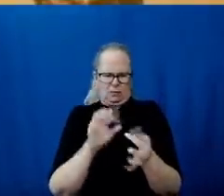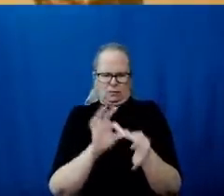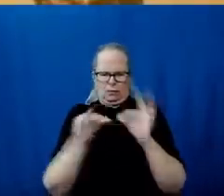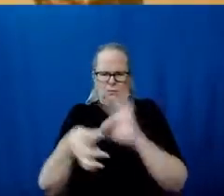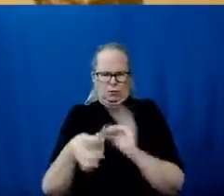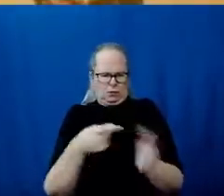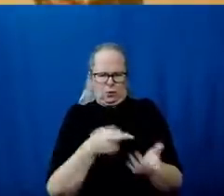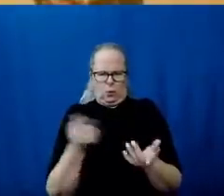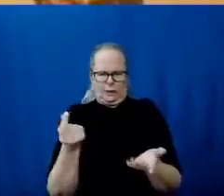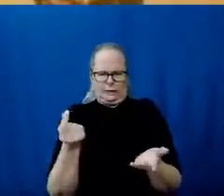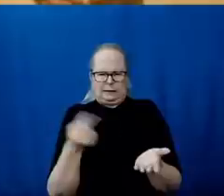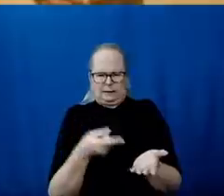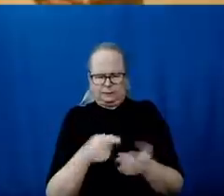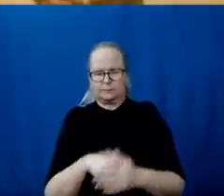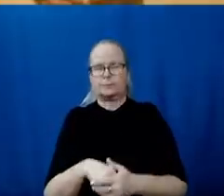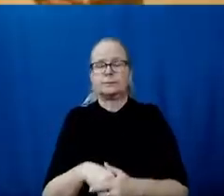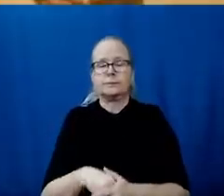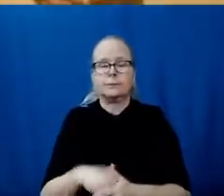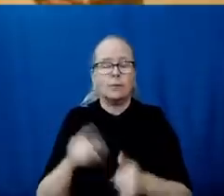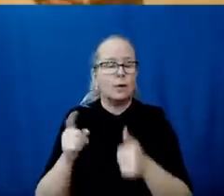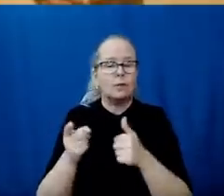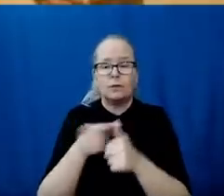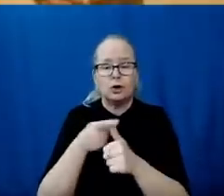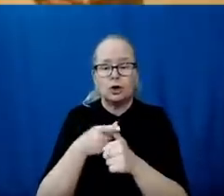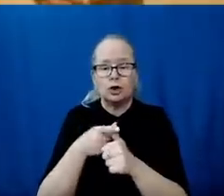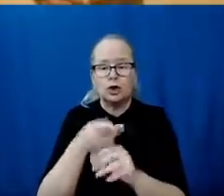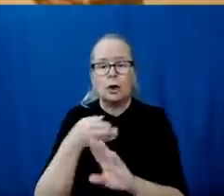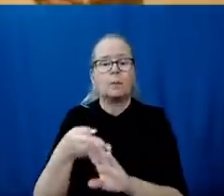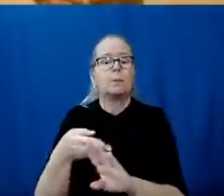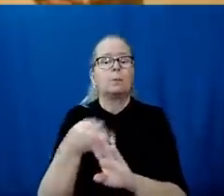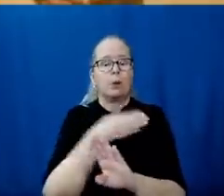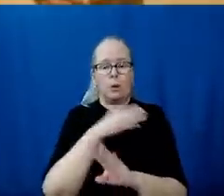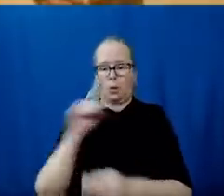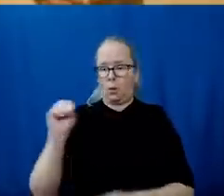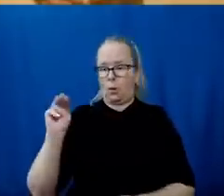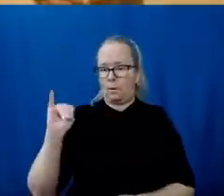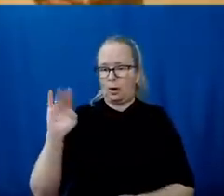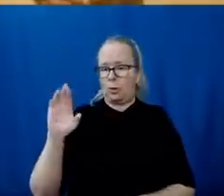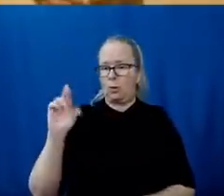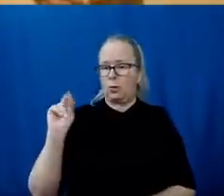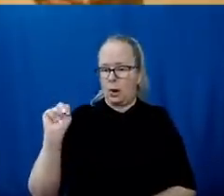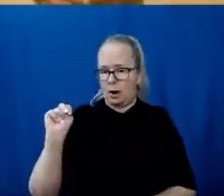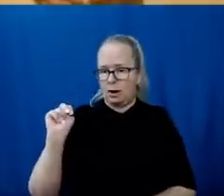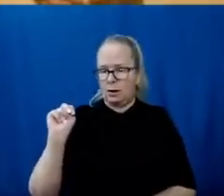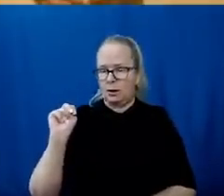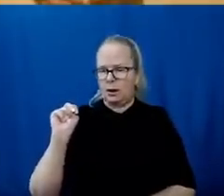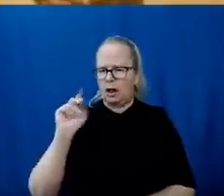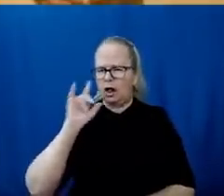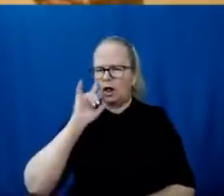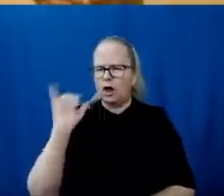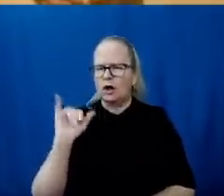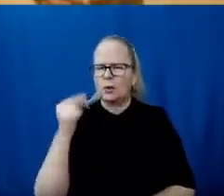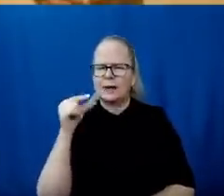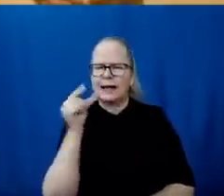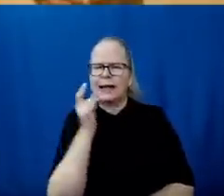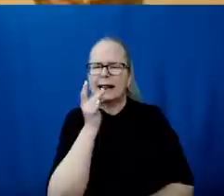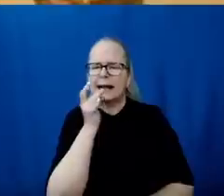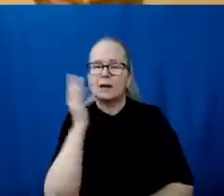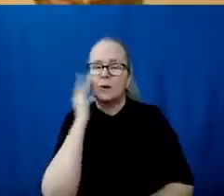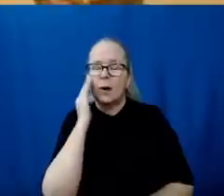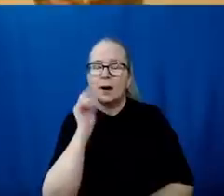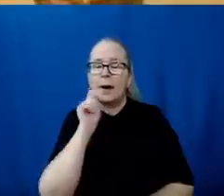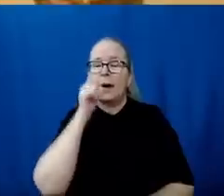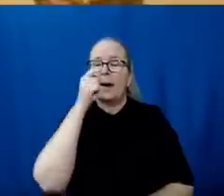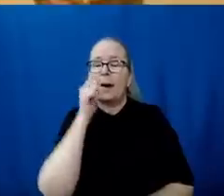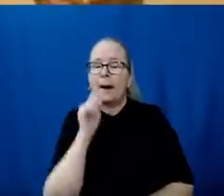and what, how to interpret it. So the first thing is the kind of pre-Omicron, we were looking at it as a green light. So